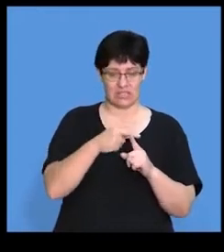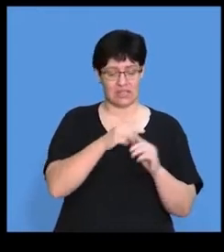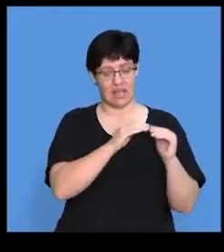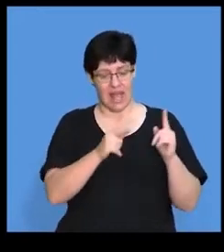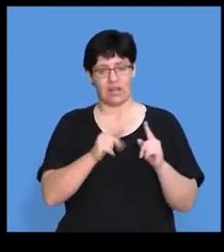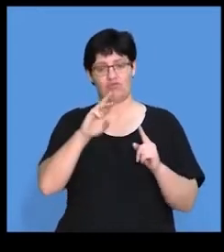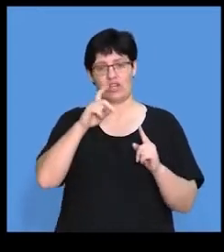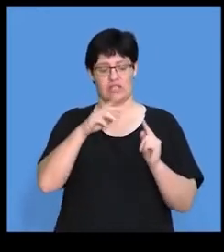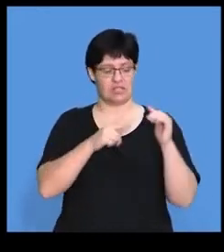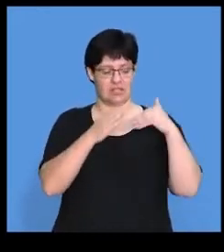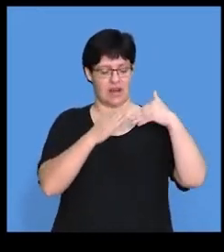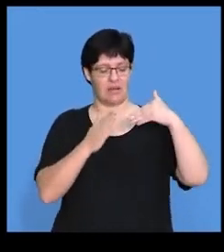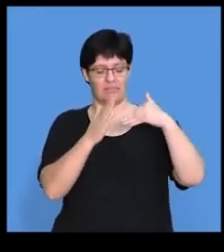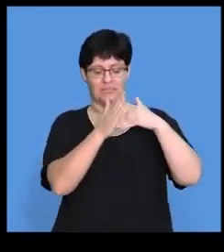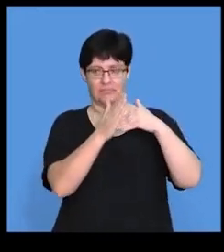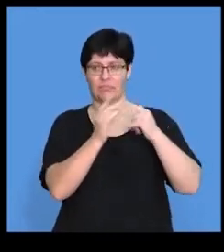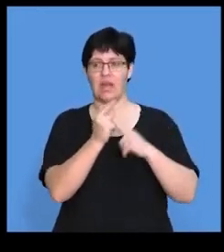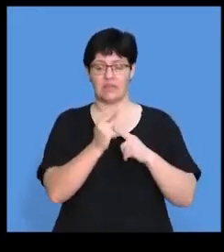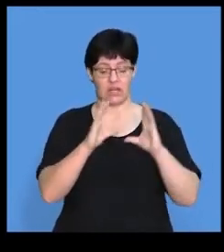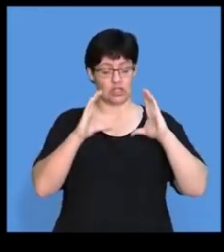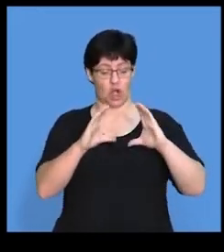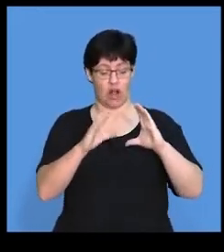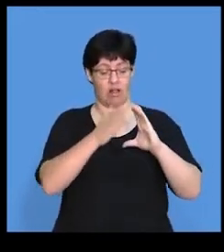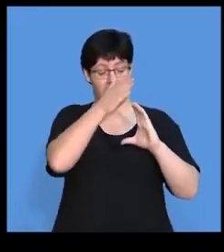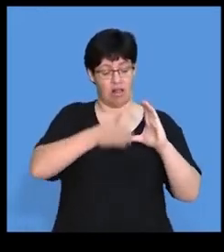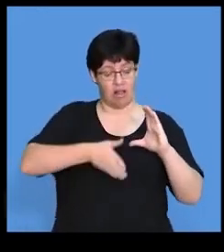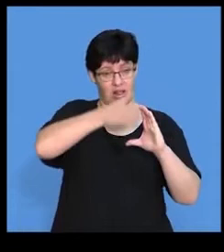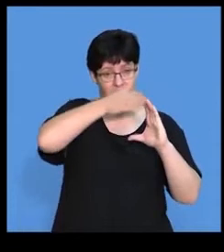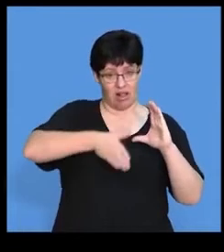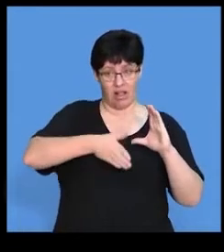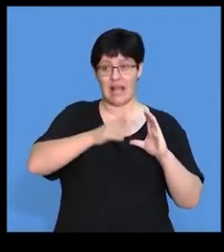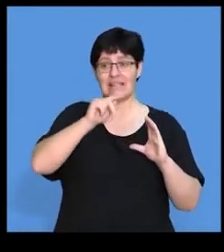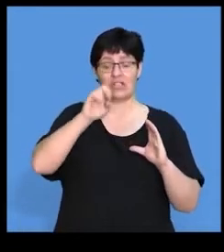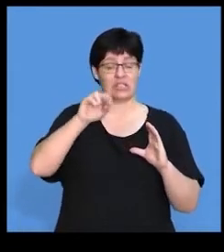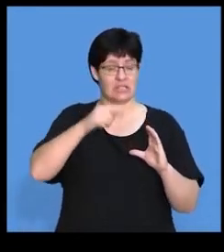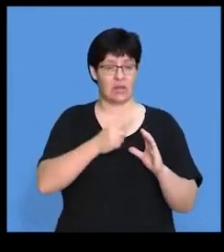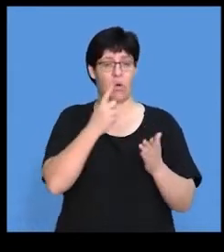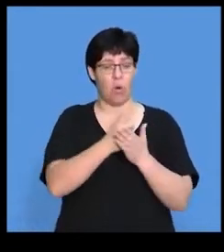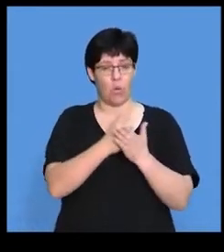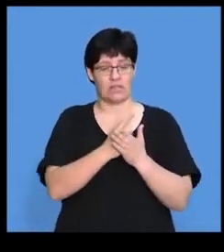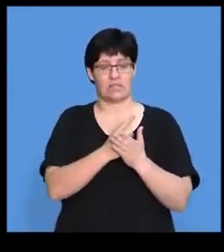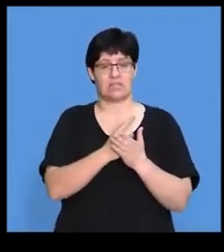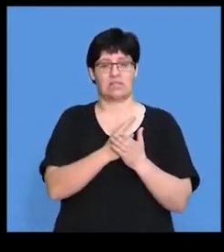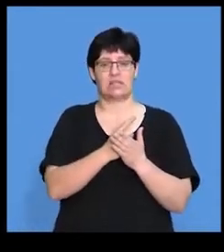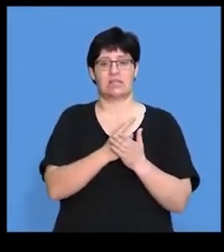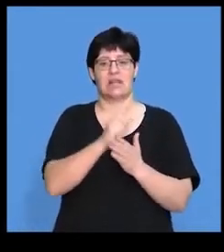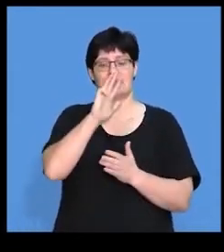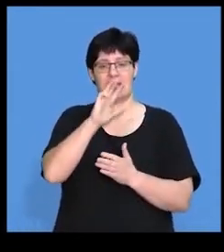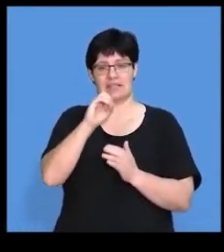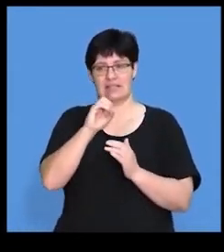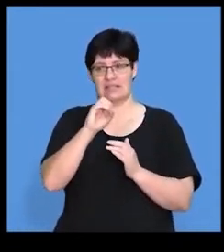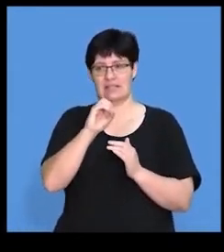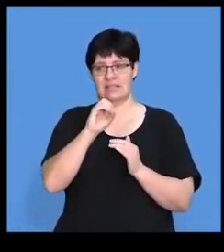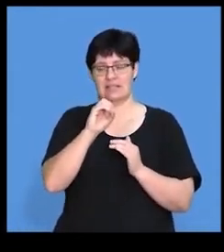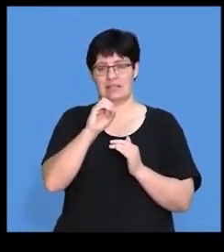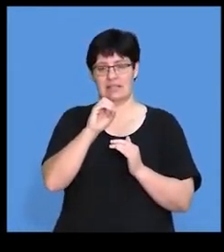here. And our circle geometry tells us that the tangent is always perpendicular to the radius. And